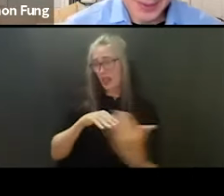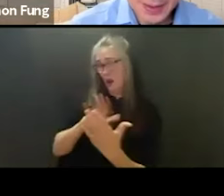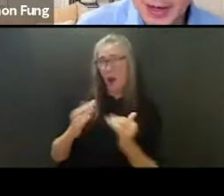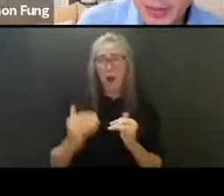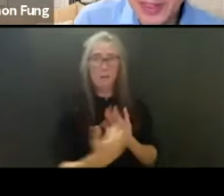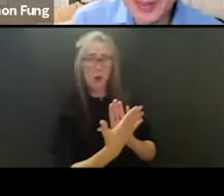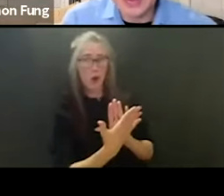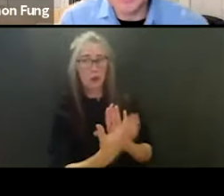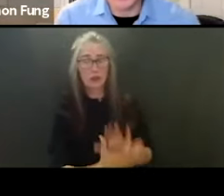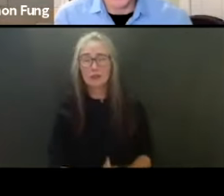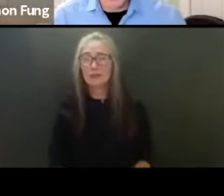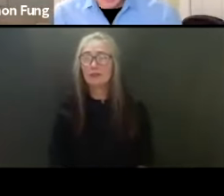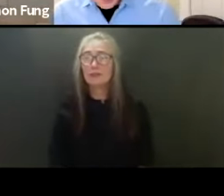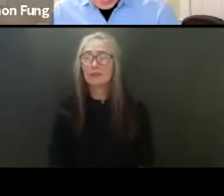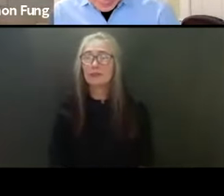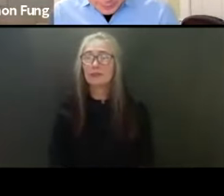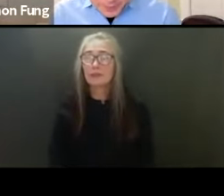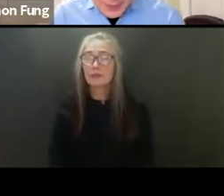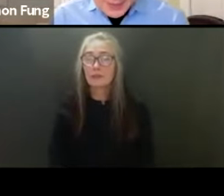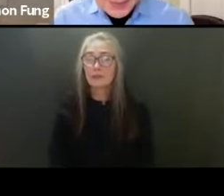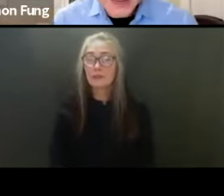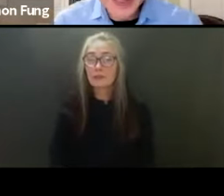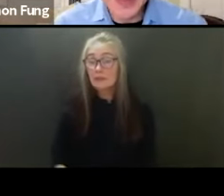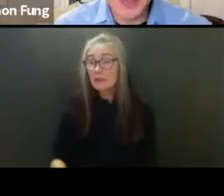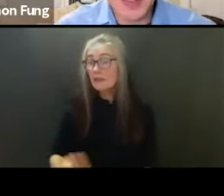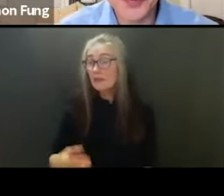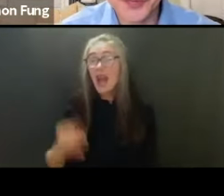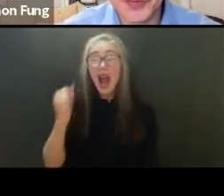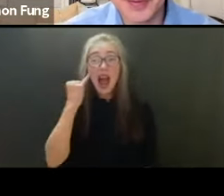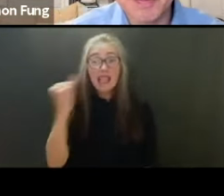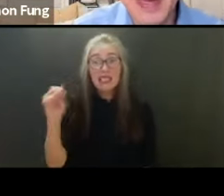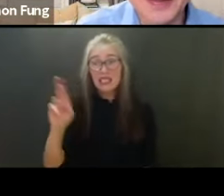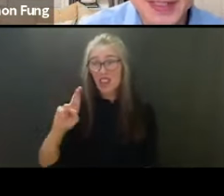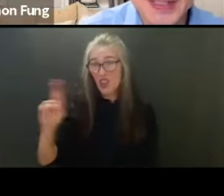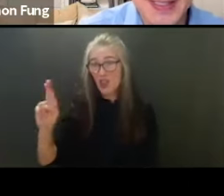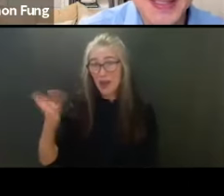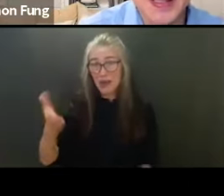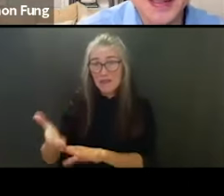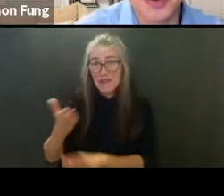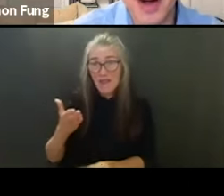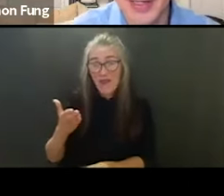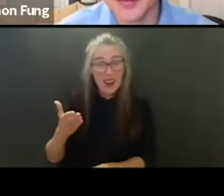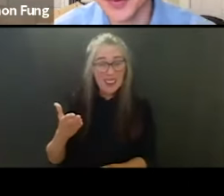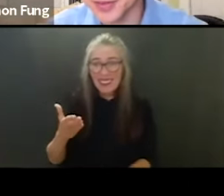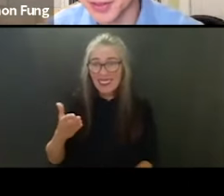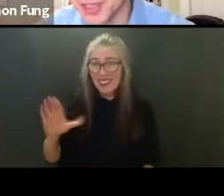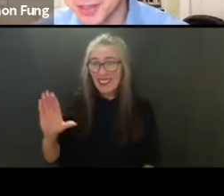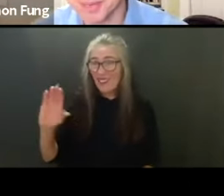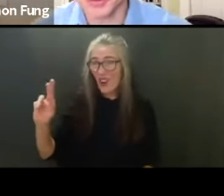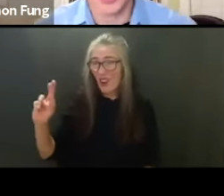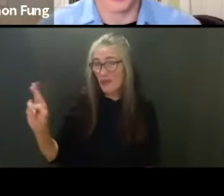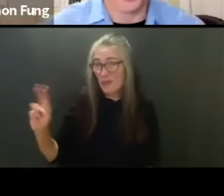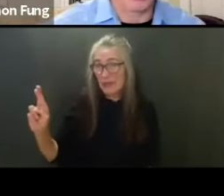Another way to think about this is that if many of these ideas on the right, if you had